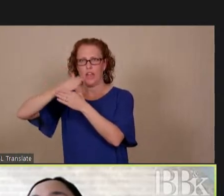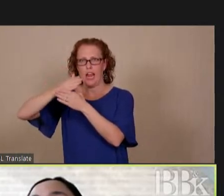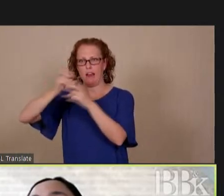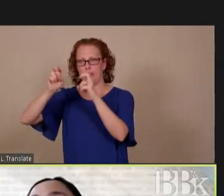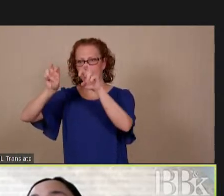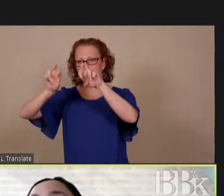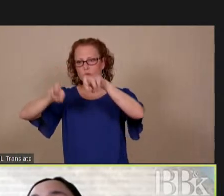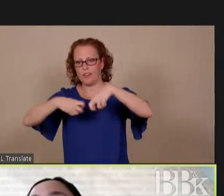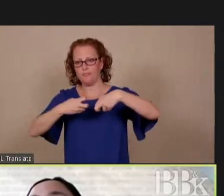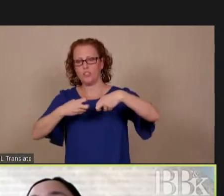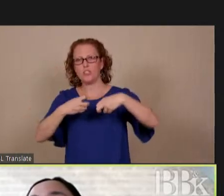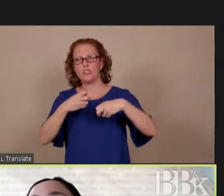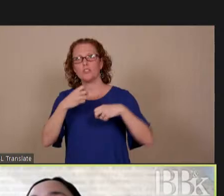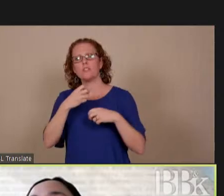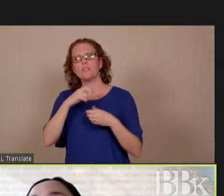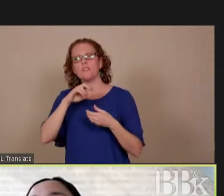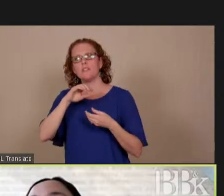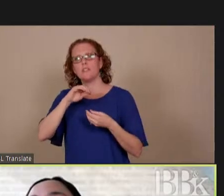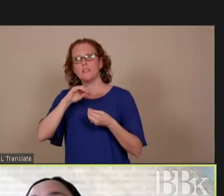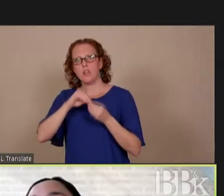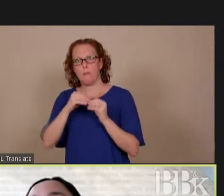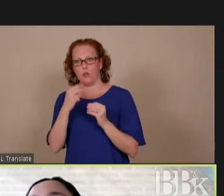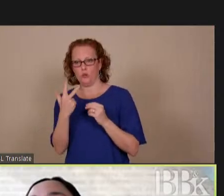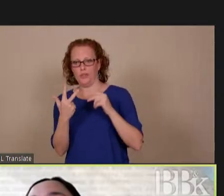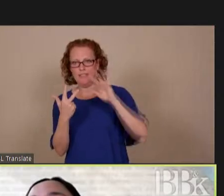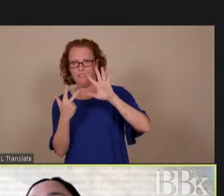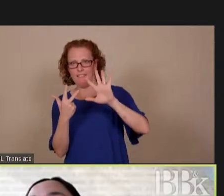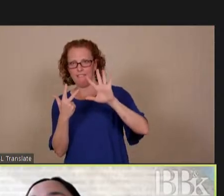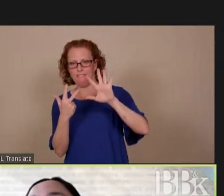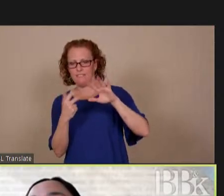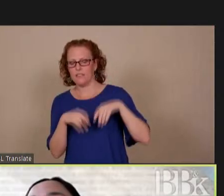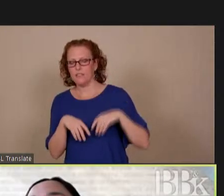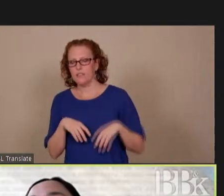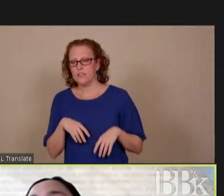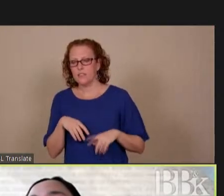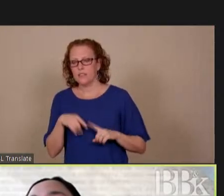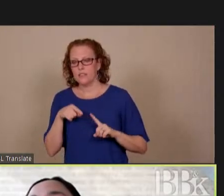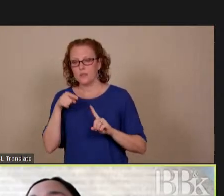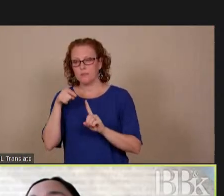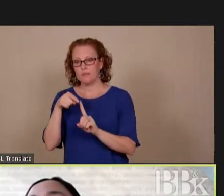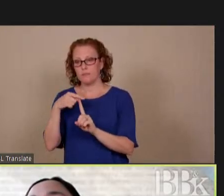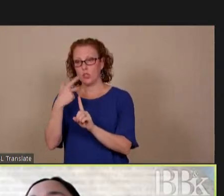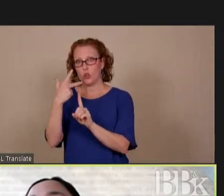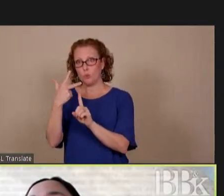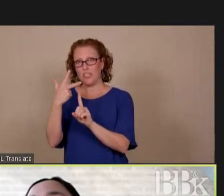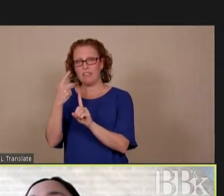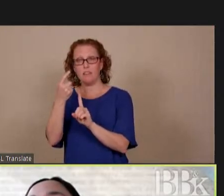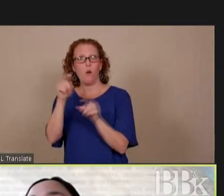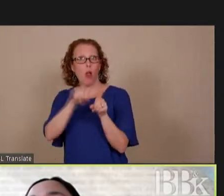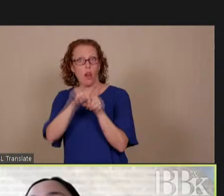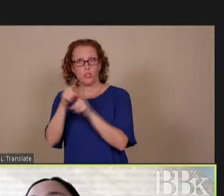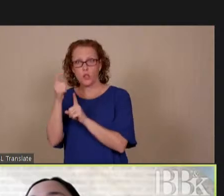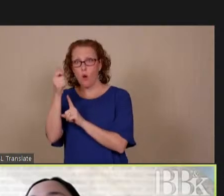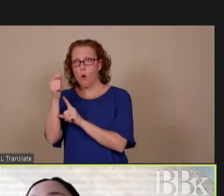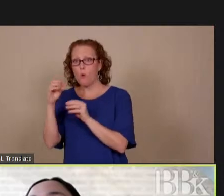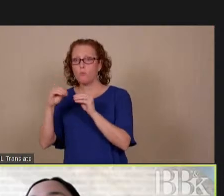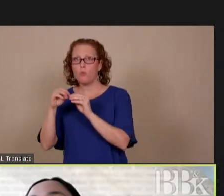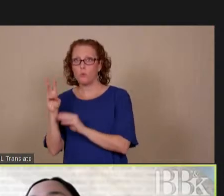You also have District 3 shifting a little bit over to the